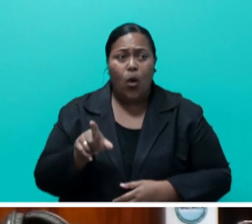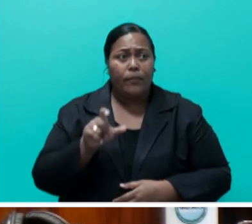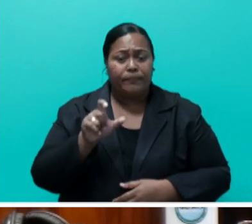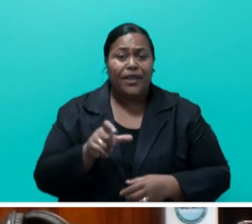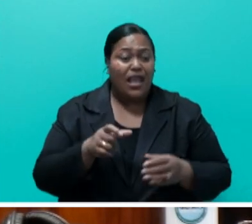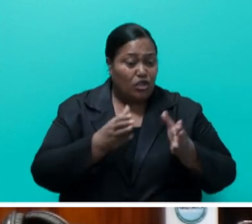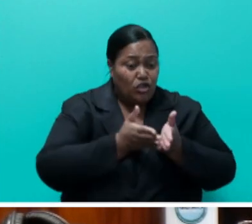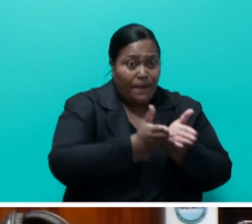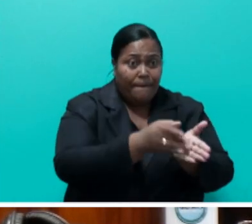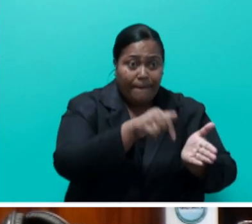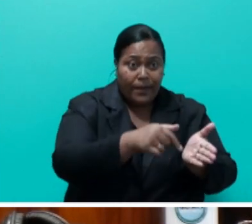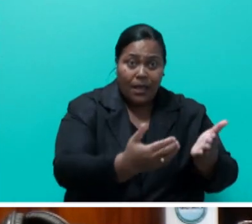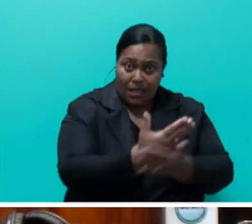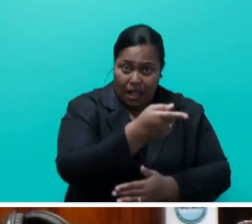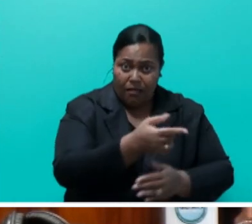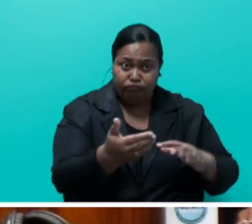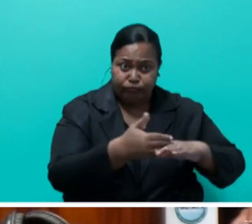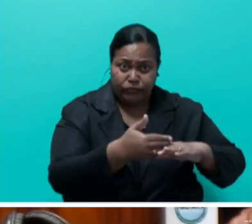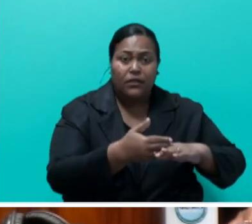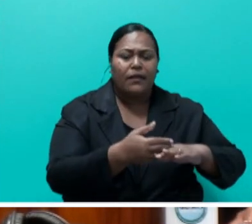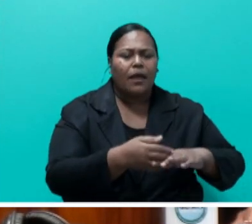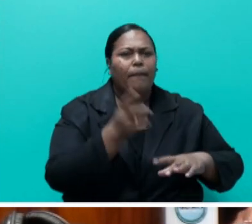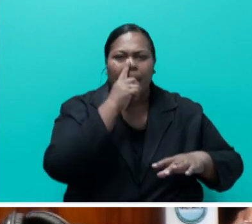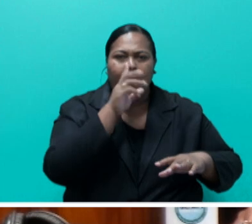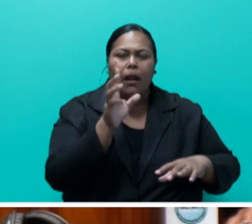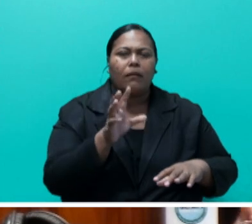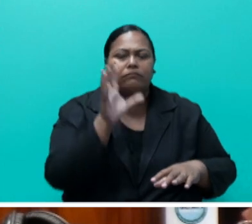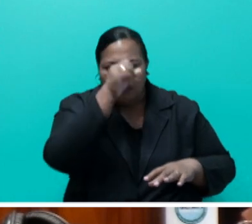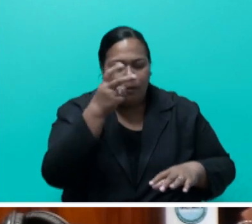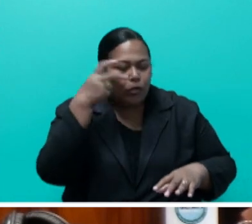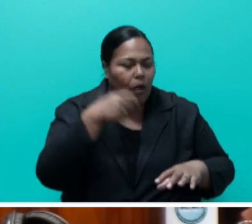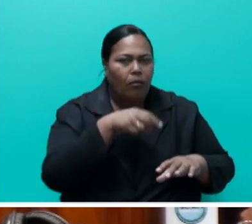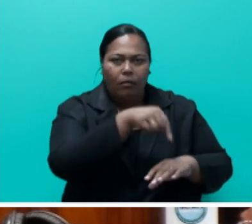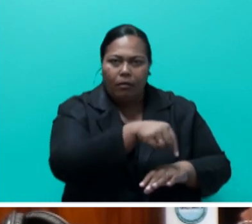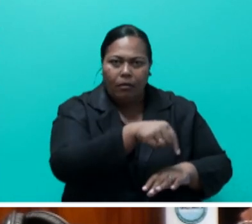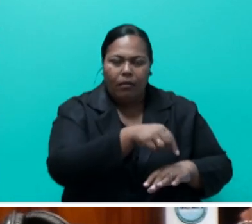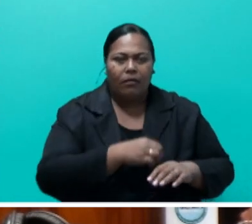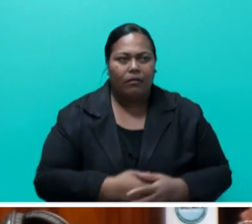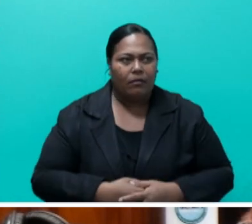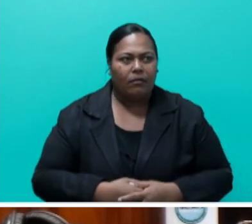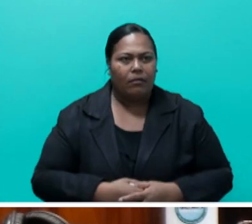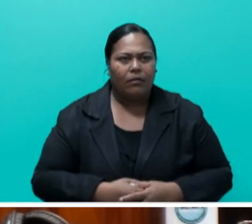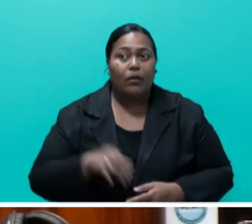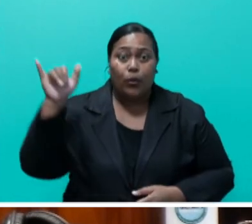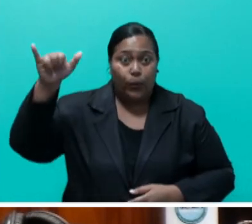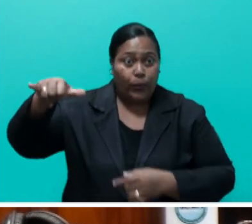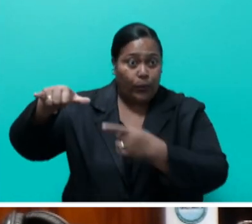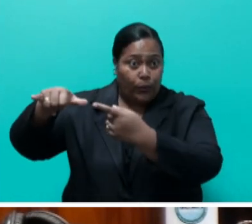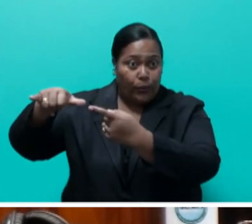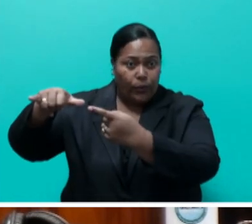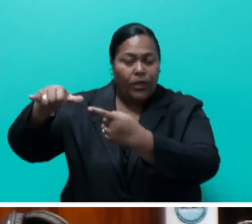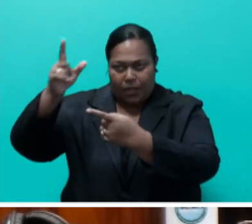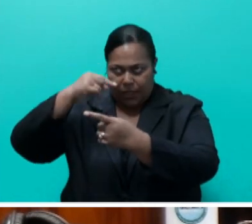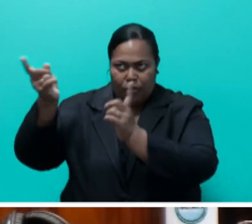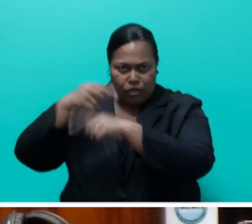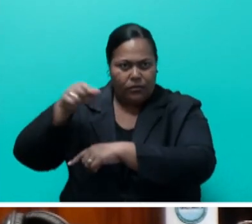are the high-risk carriers for contraband. The reason, compared to aircrafts, because aircrafts can stop in mid-air and